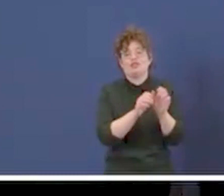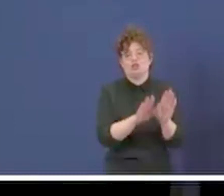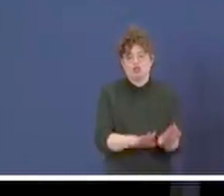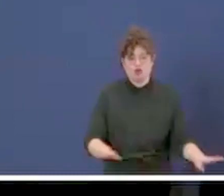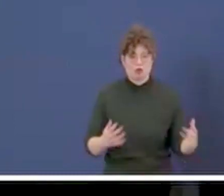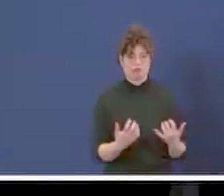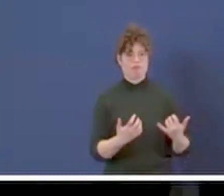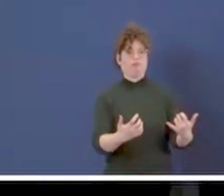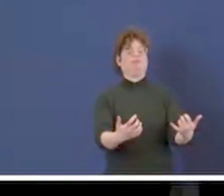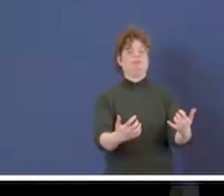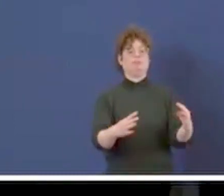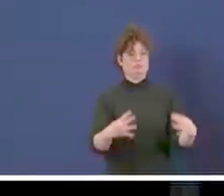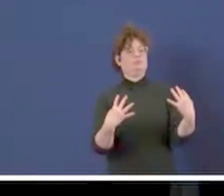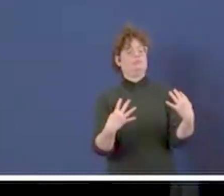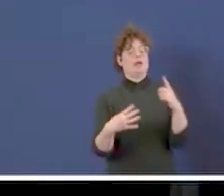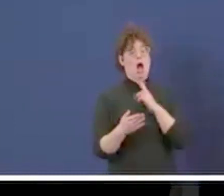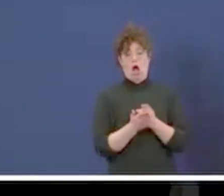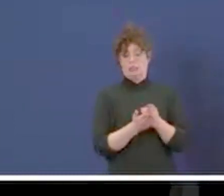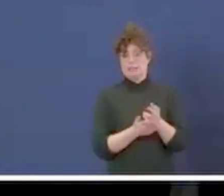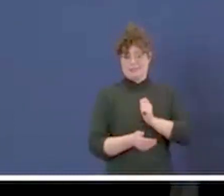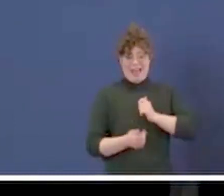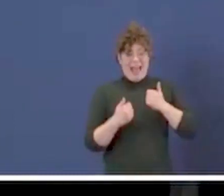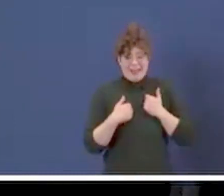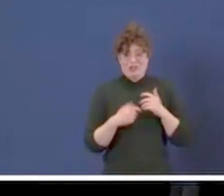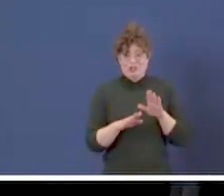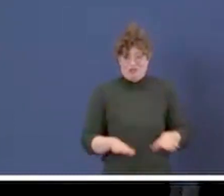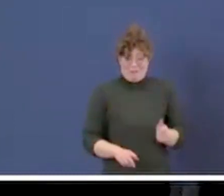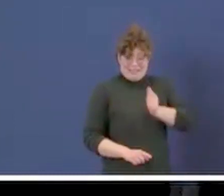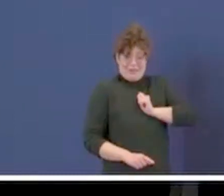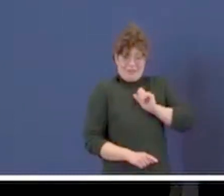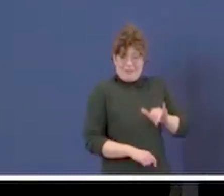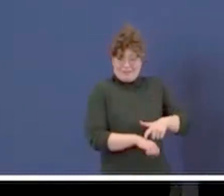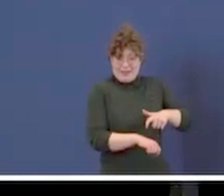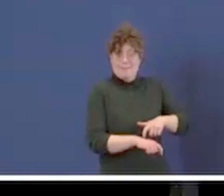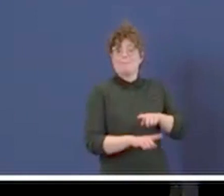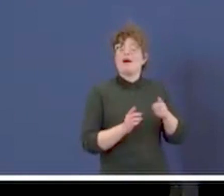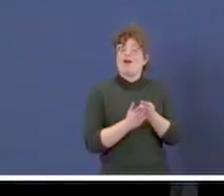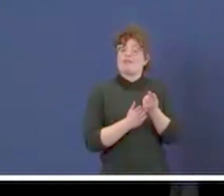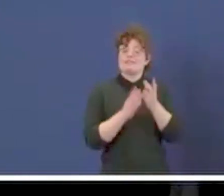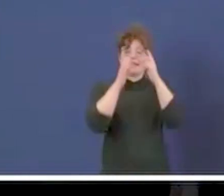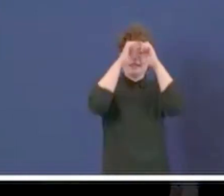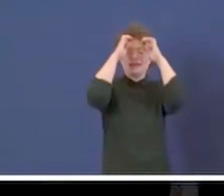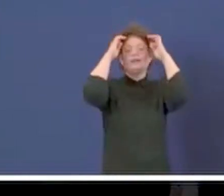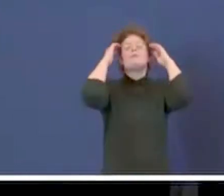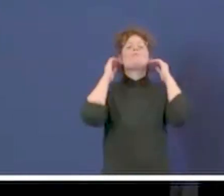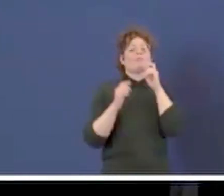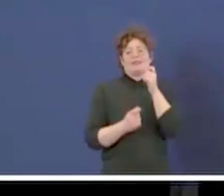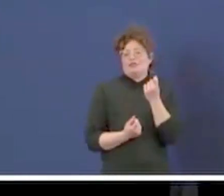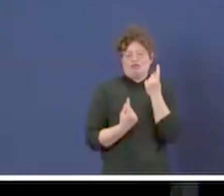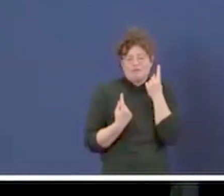children. And honestly, I had a child of my own even at that time, but I didn't